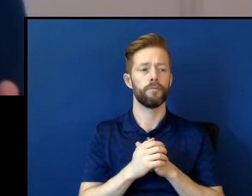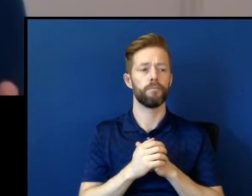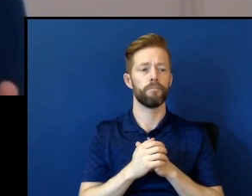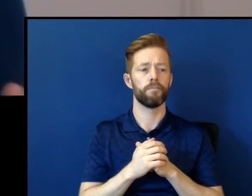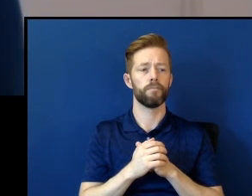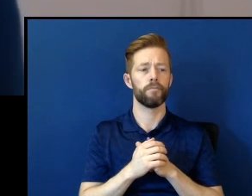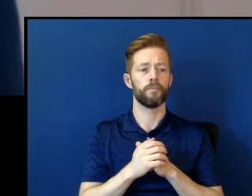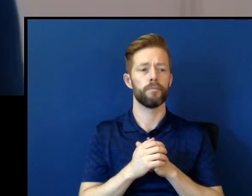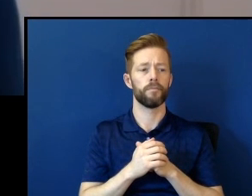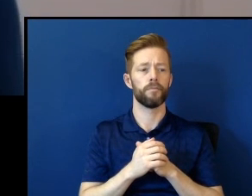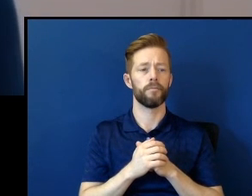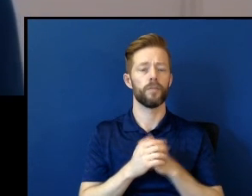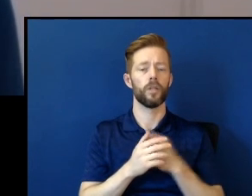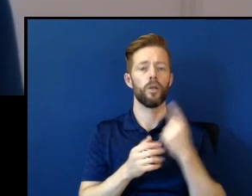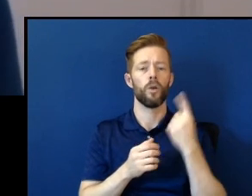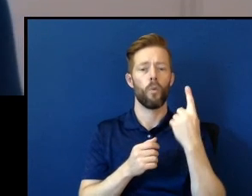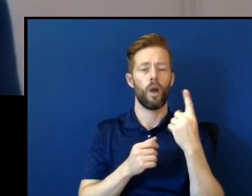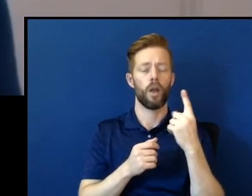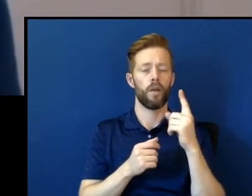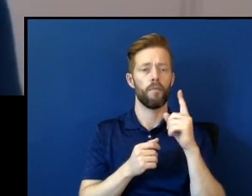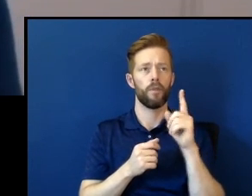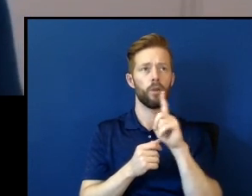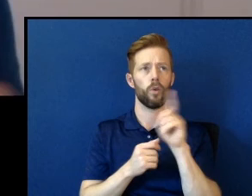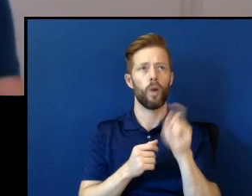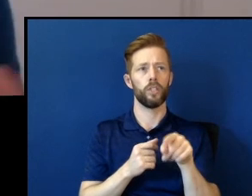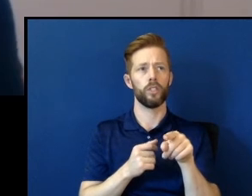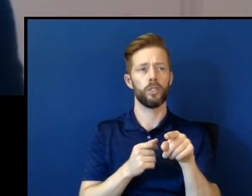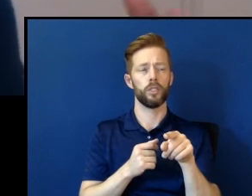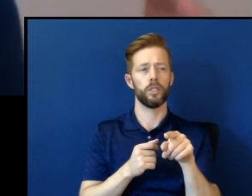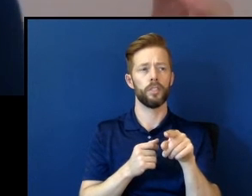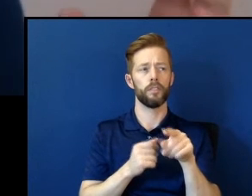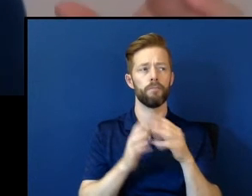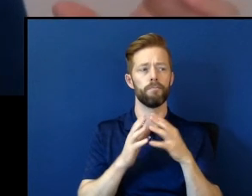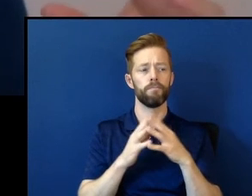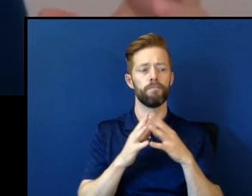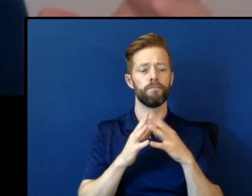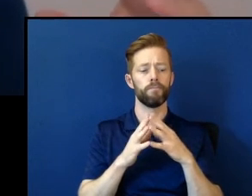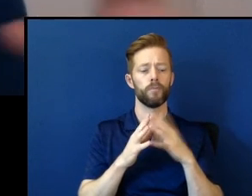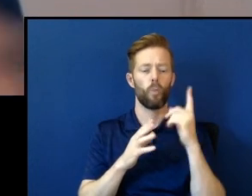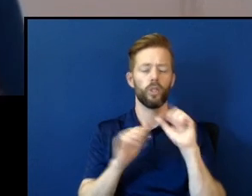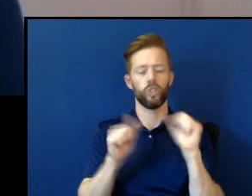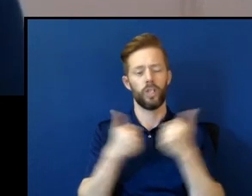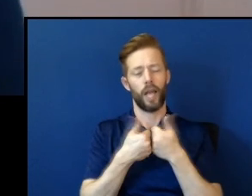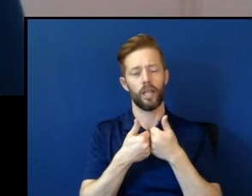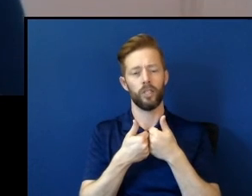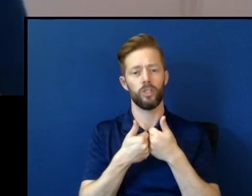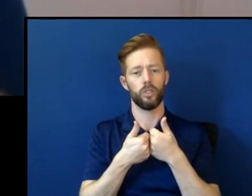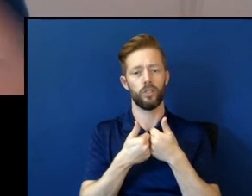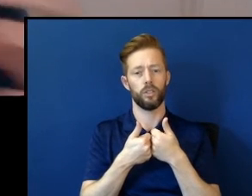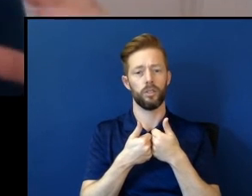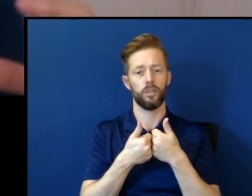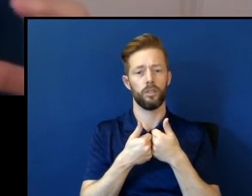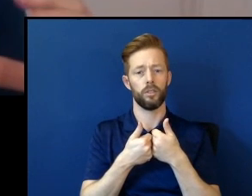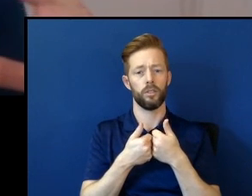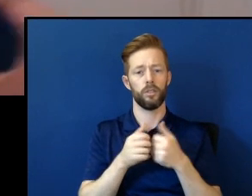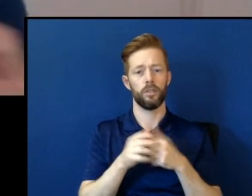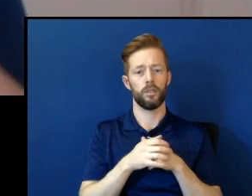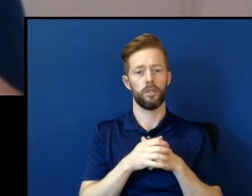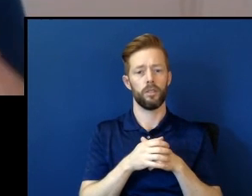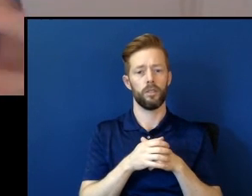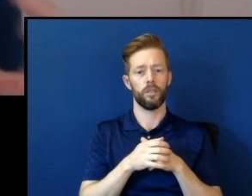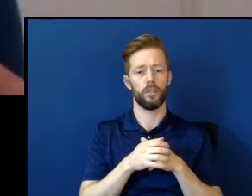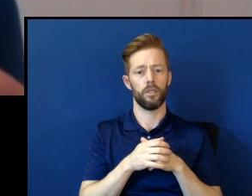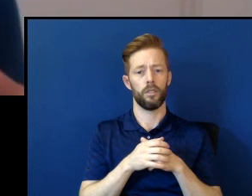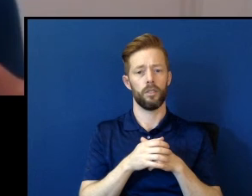to, as one of the questions sort of alluded to as well, is to get these types